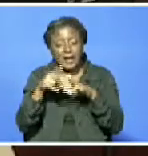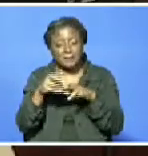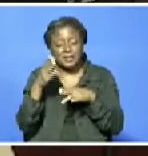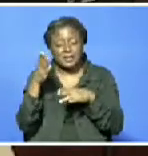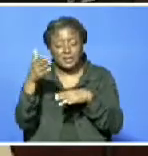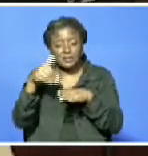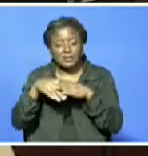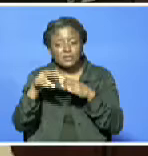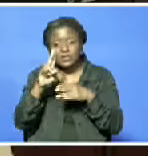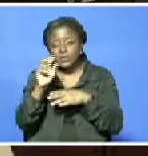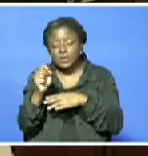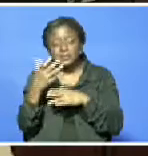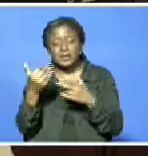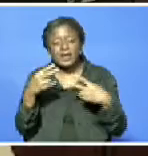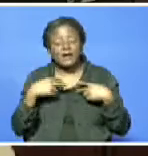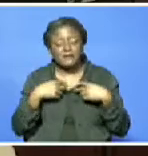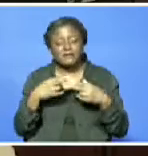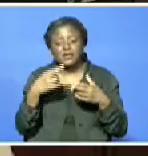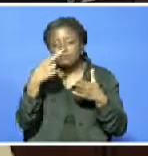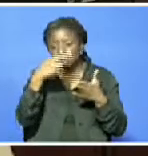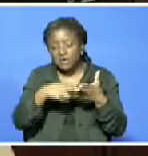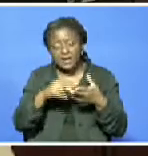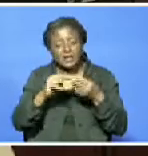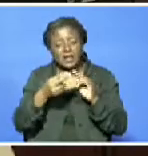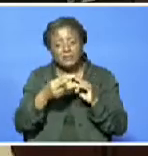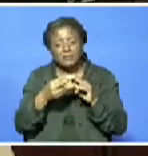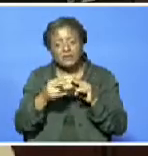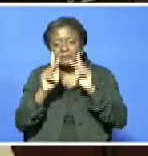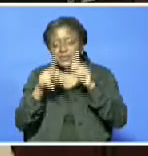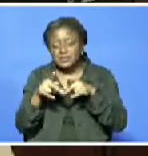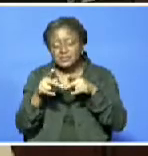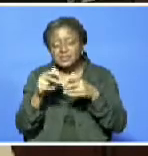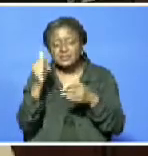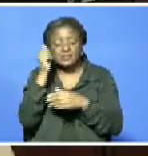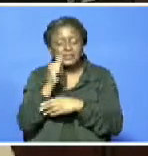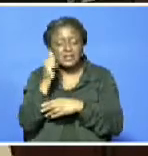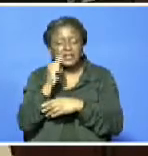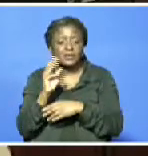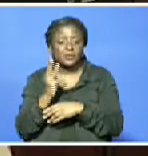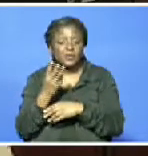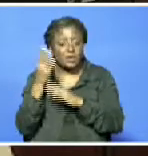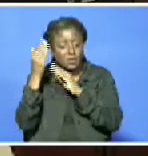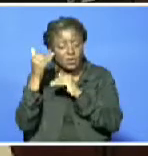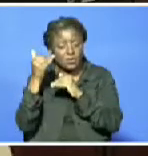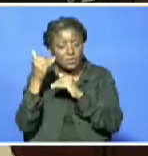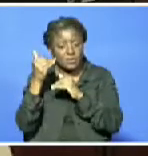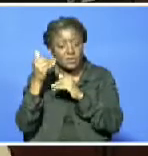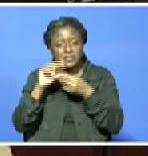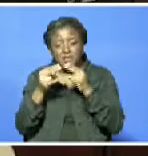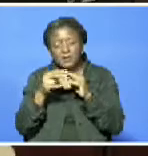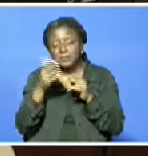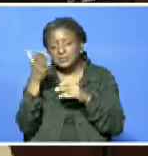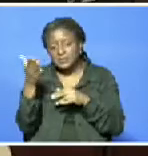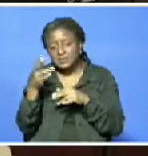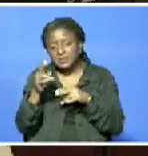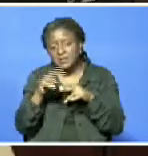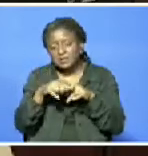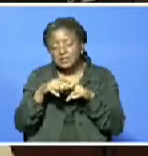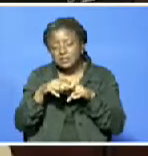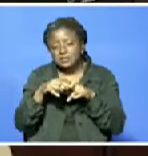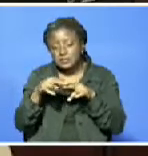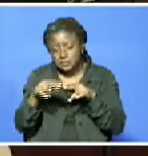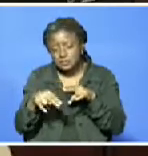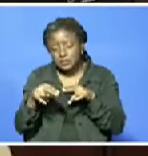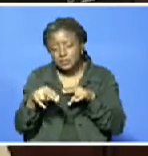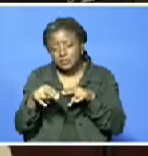of cases on a daily basis. So we're really hoping that the cases over there subside somewhat. And then, of course,